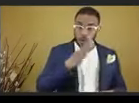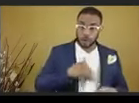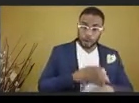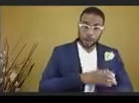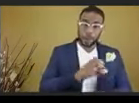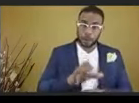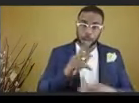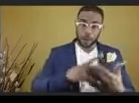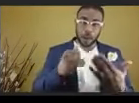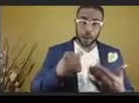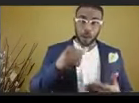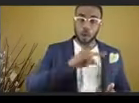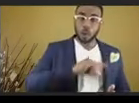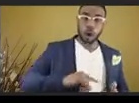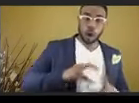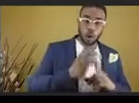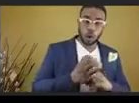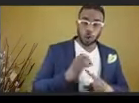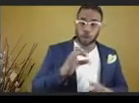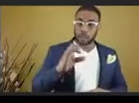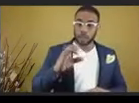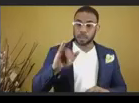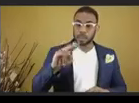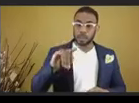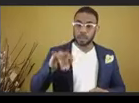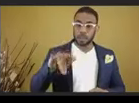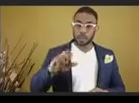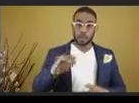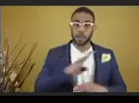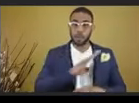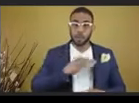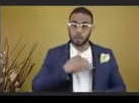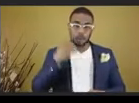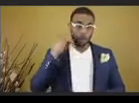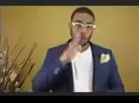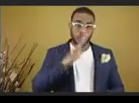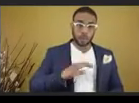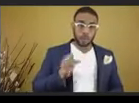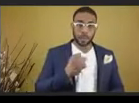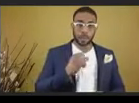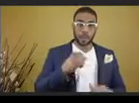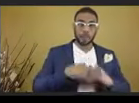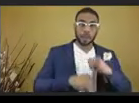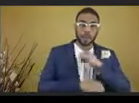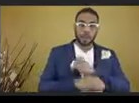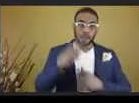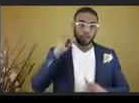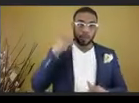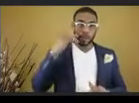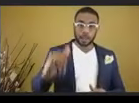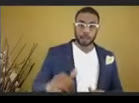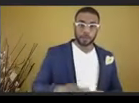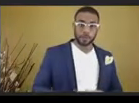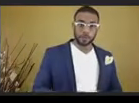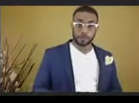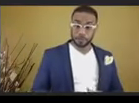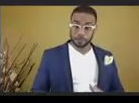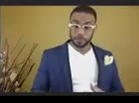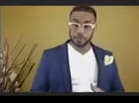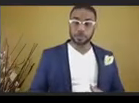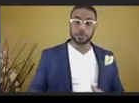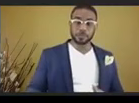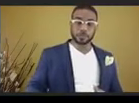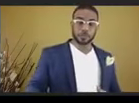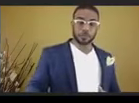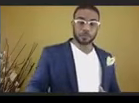Project, Queen Culture Initiative, and a board member of the Women's Foundation of California. Nsay U